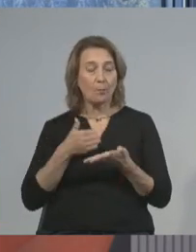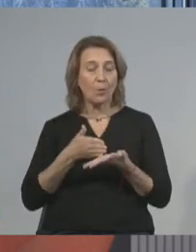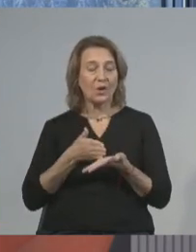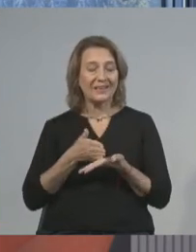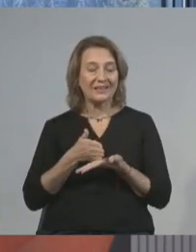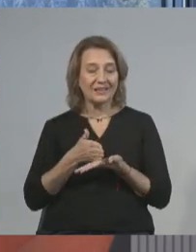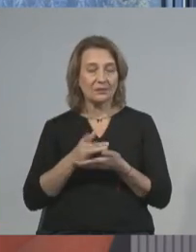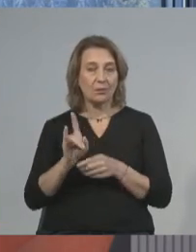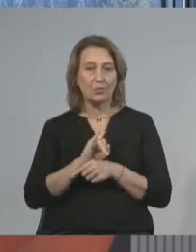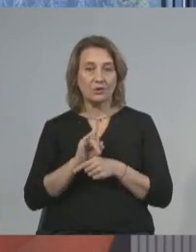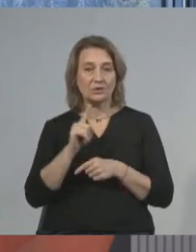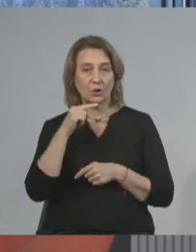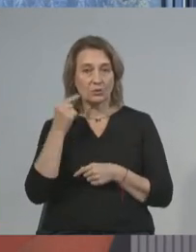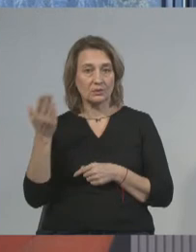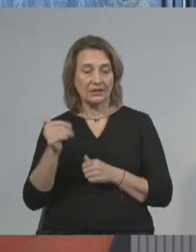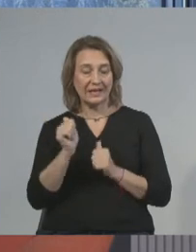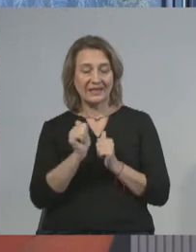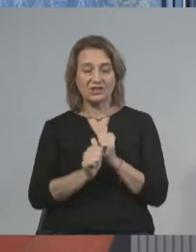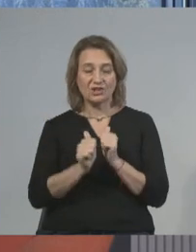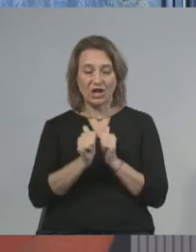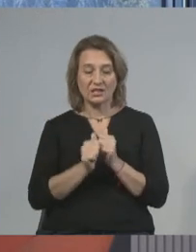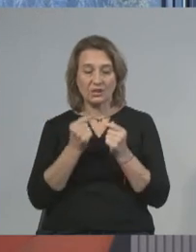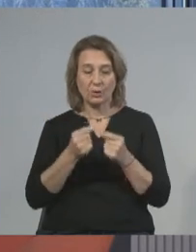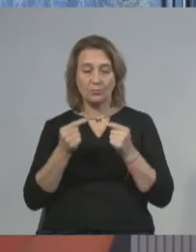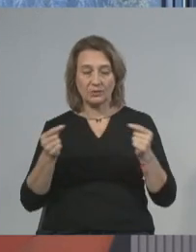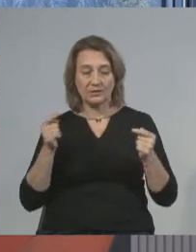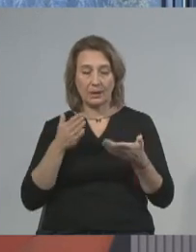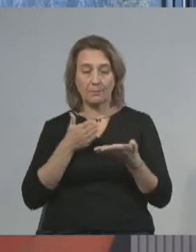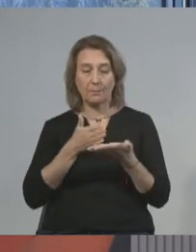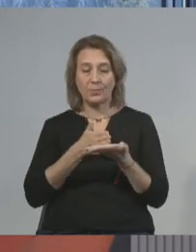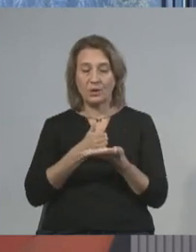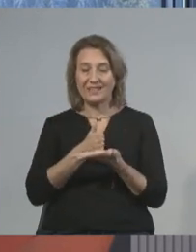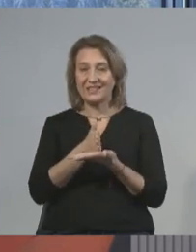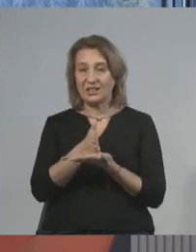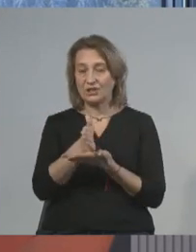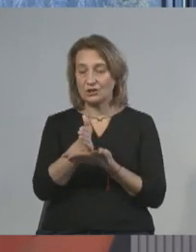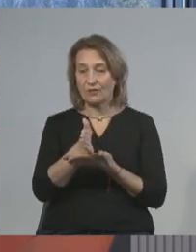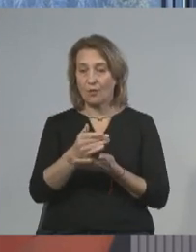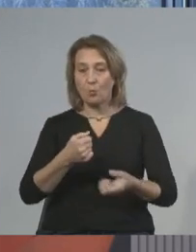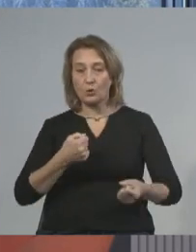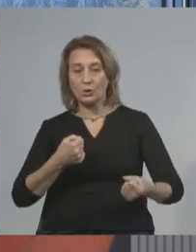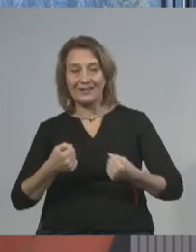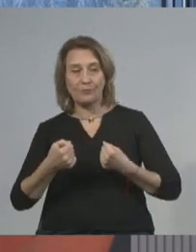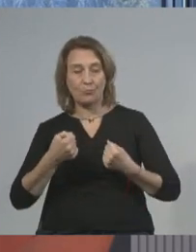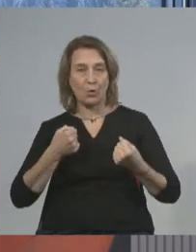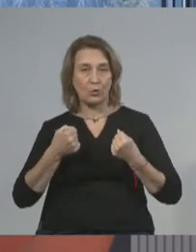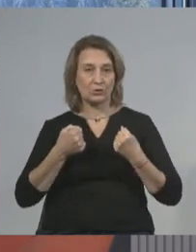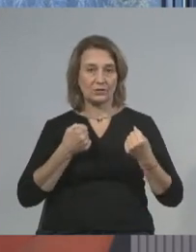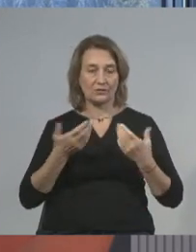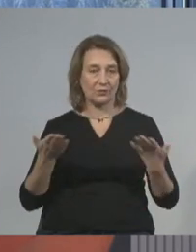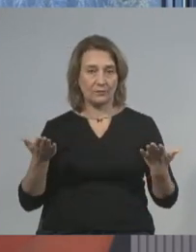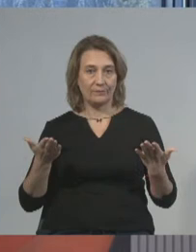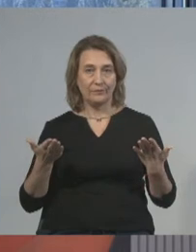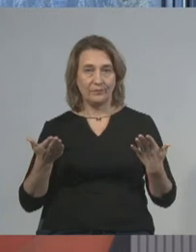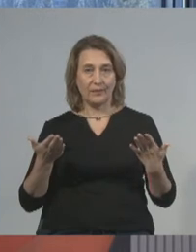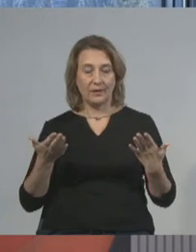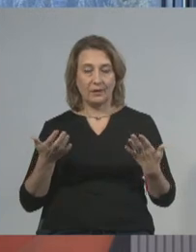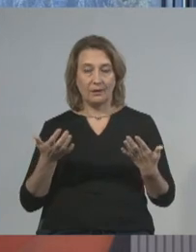but the russian narratives they usually they often become